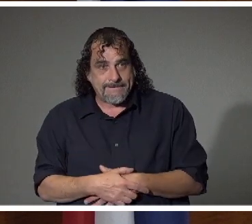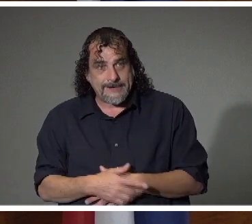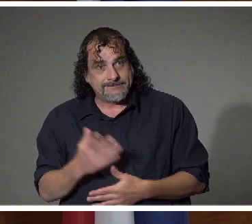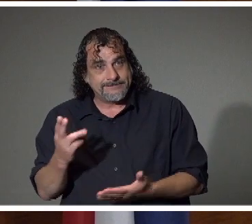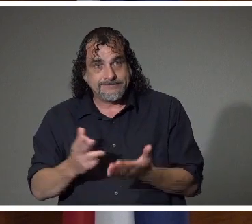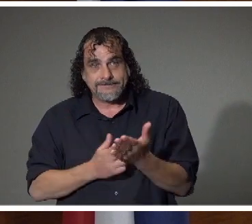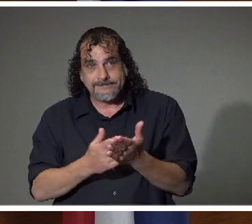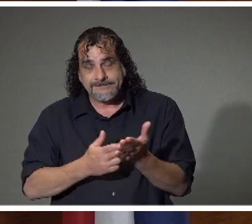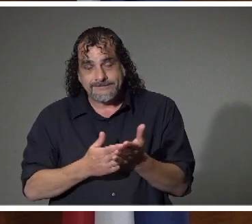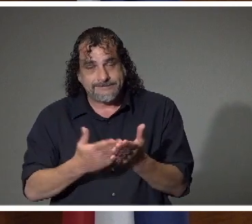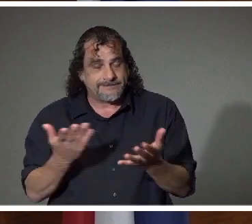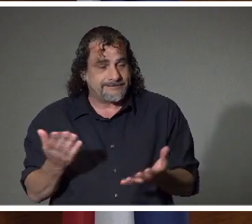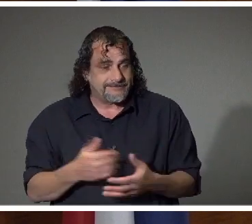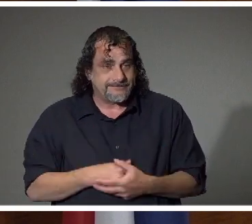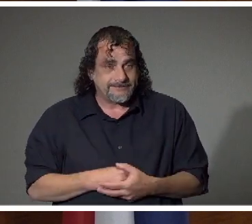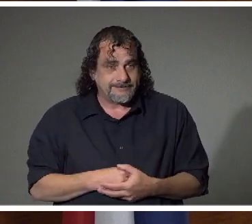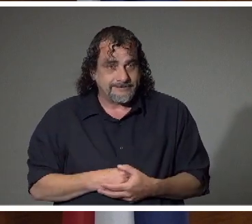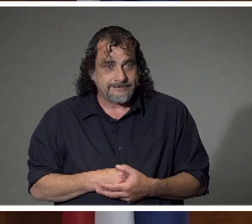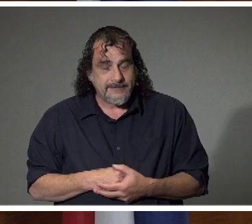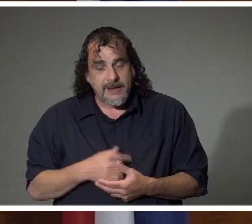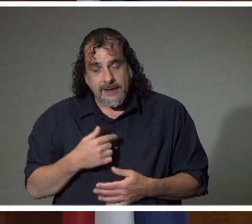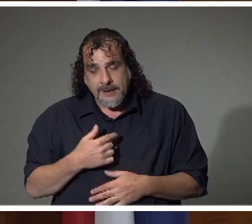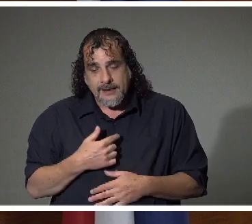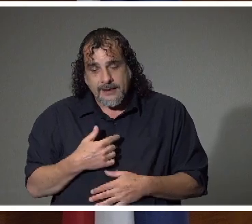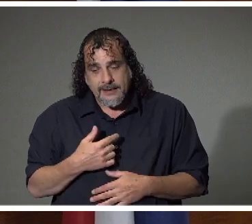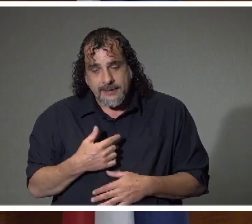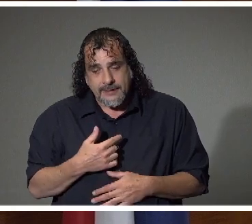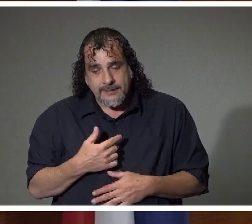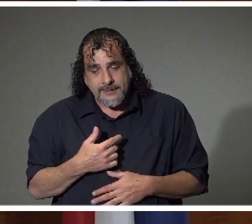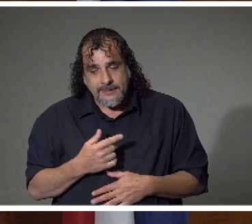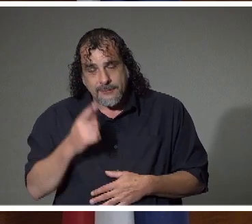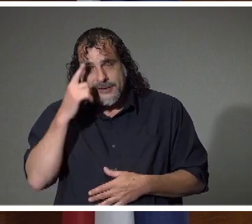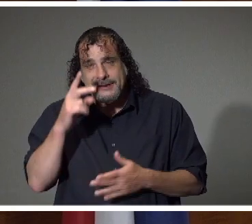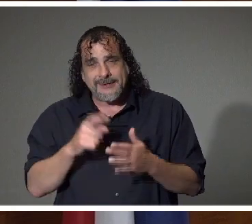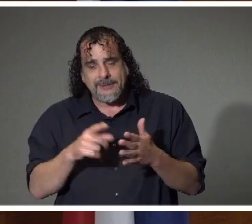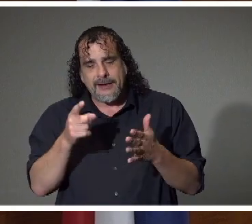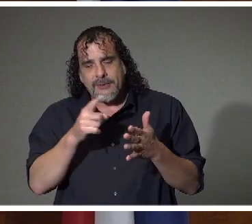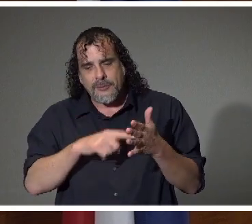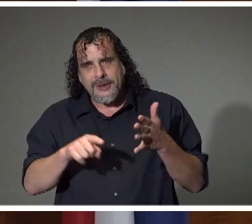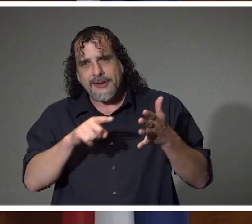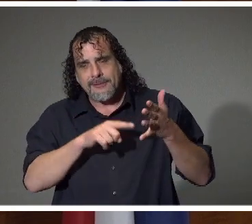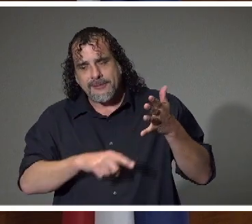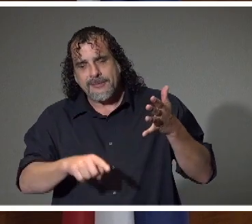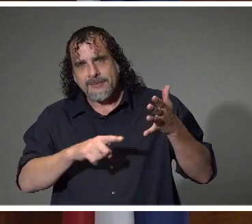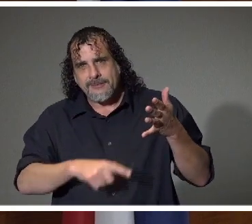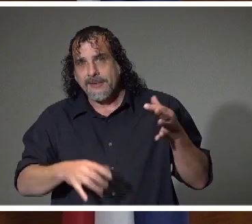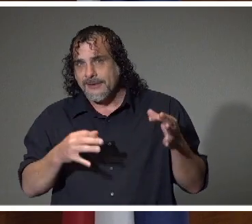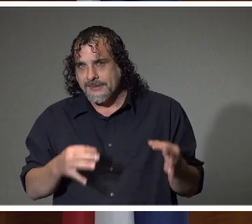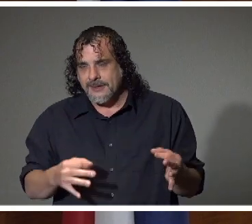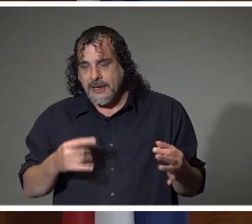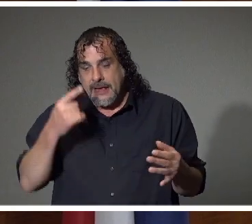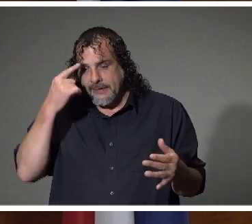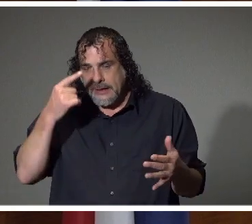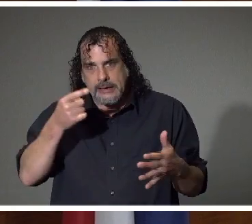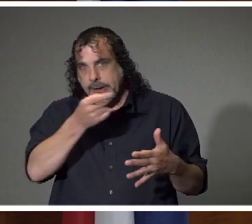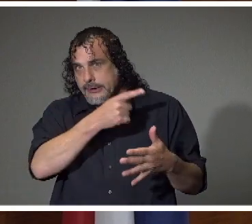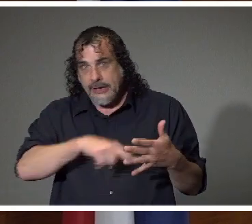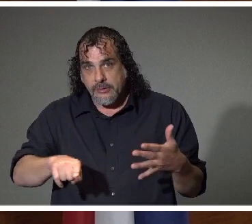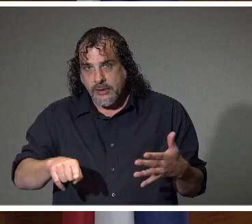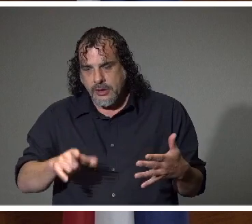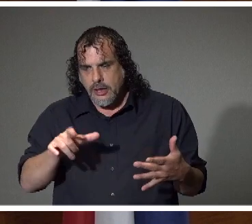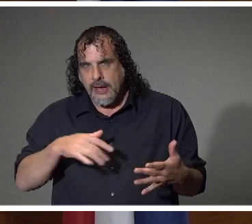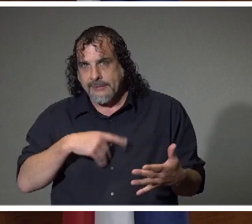honestly, and I think we need to look at it on a week-by-week basis. I don't think that next week anybody needs to